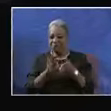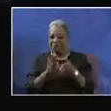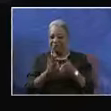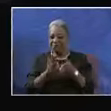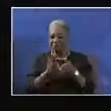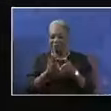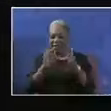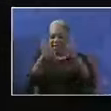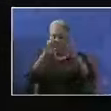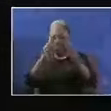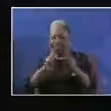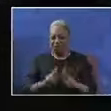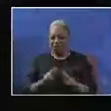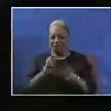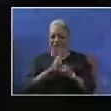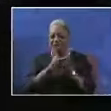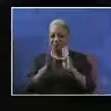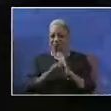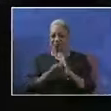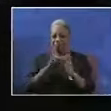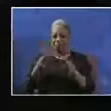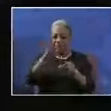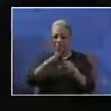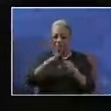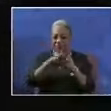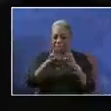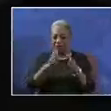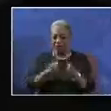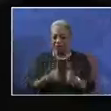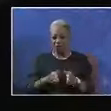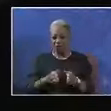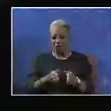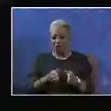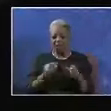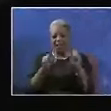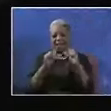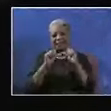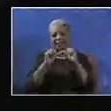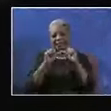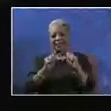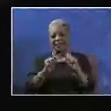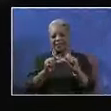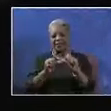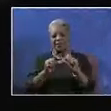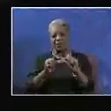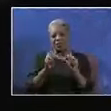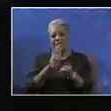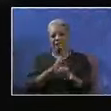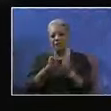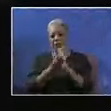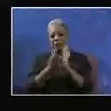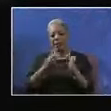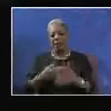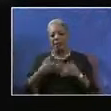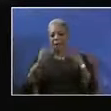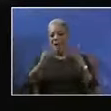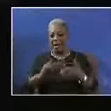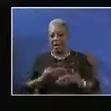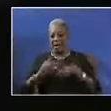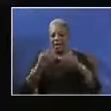good citizen, and continue to delight in the Lord and in his